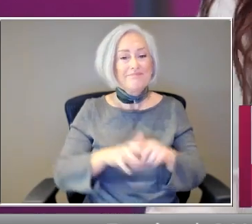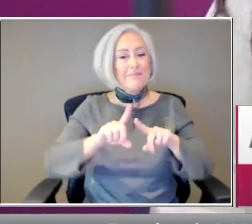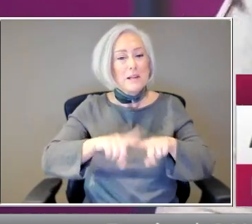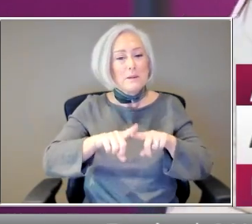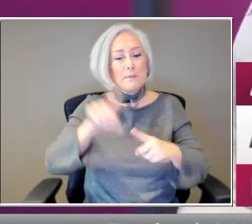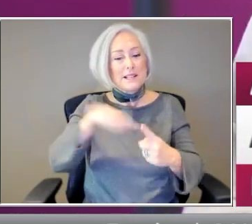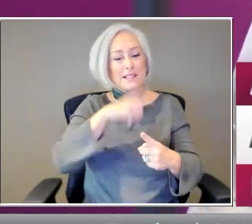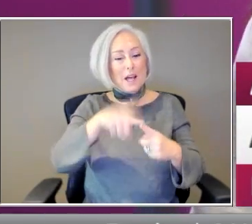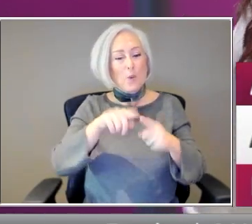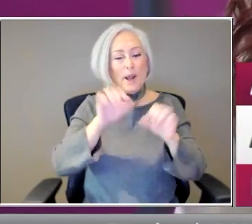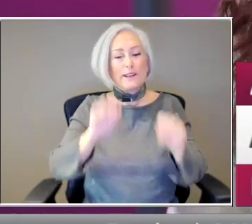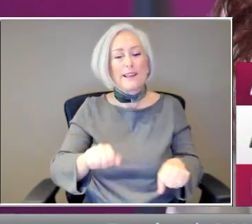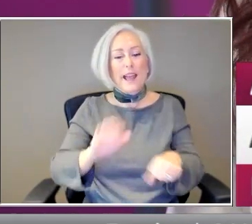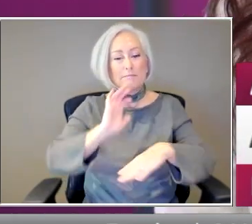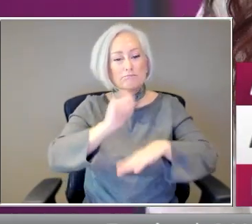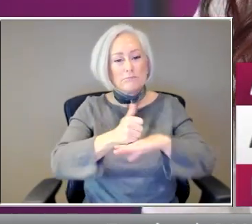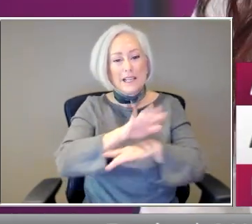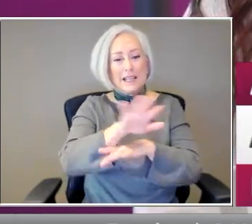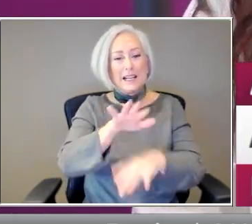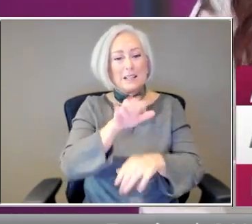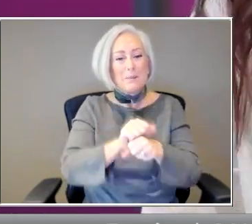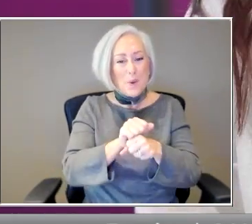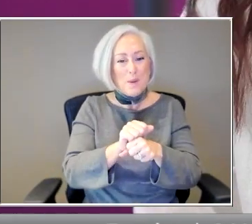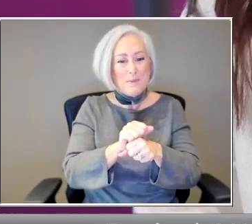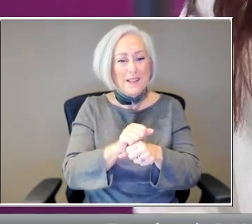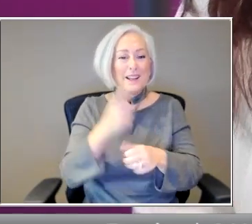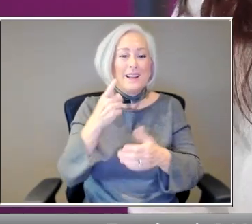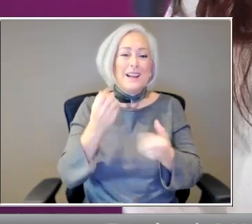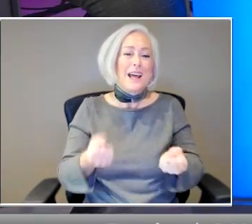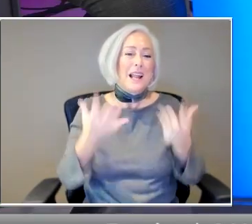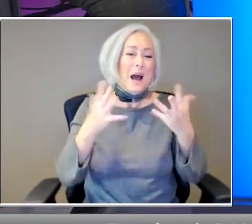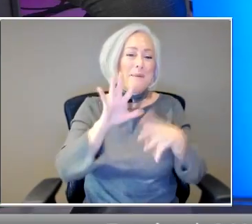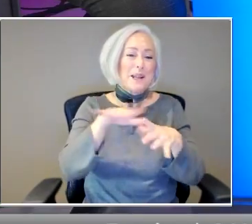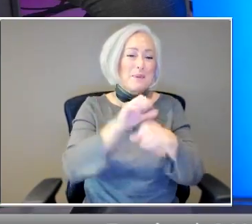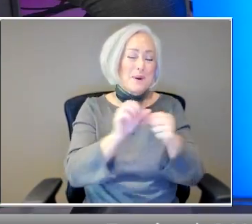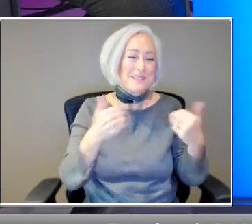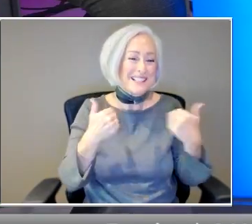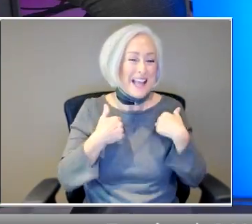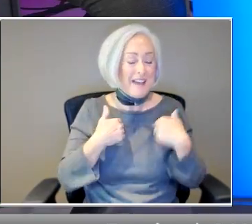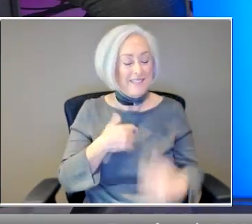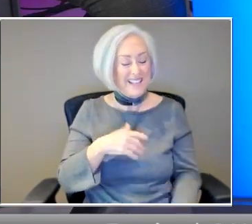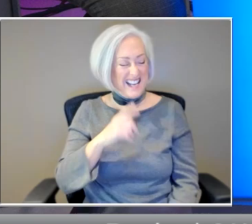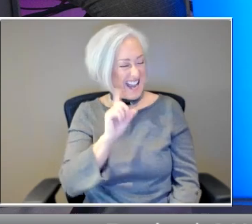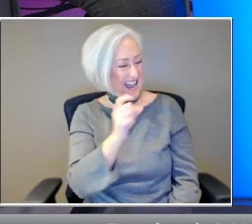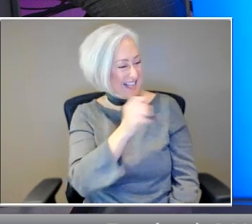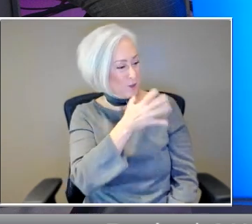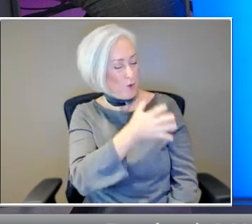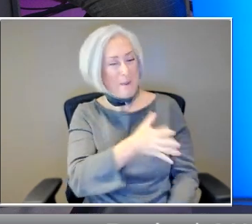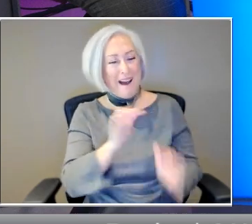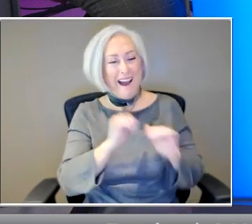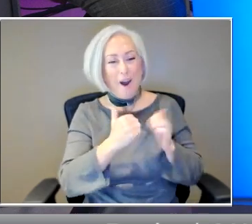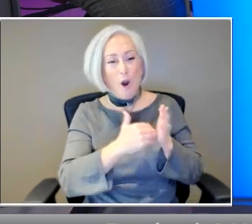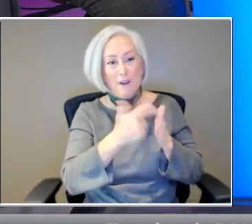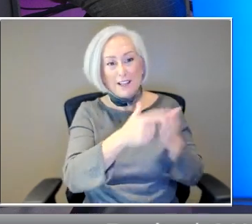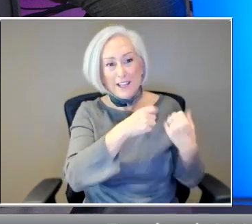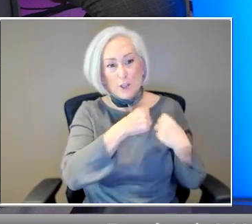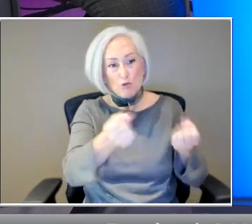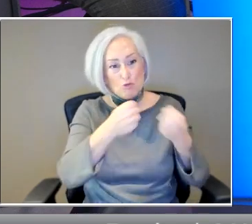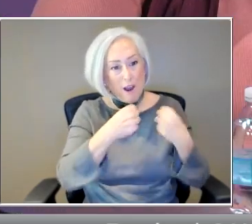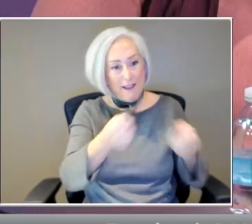and what appointments I have coming up. Well, I should ask Grandma, how often were you making the drive? That's a lot. When she was